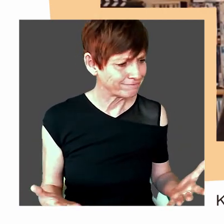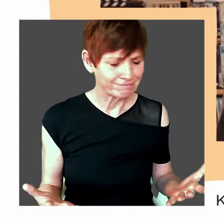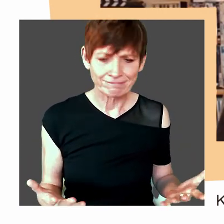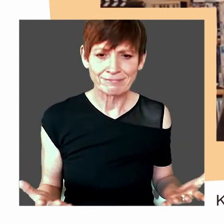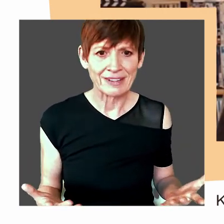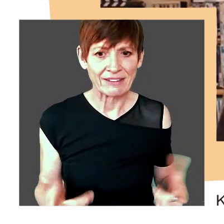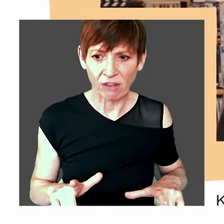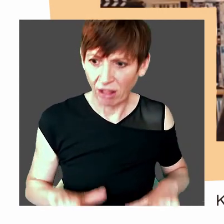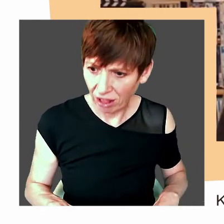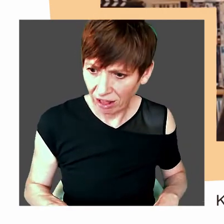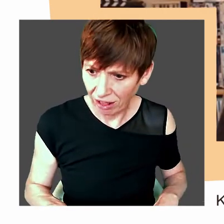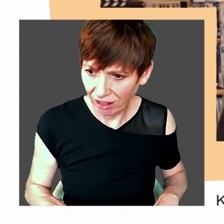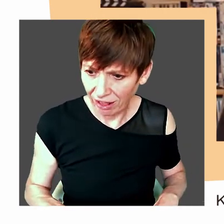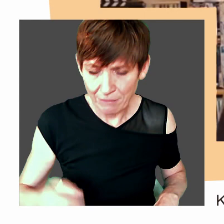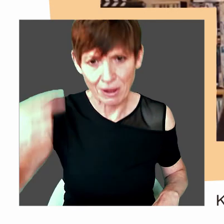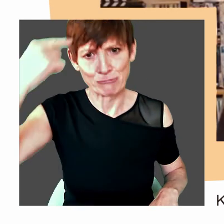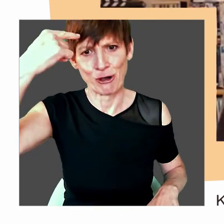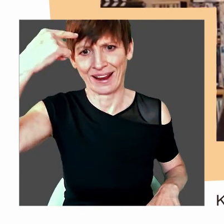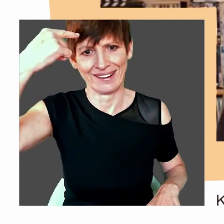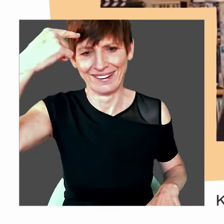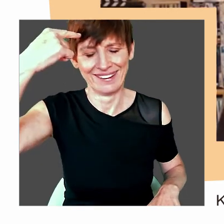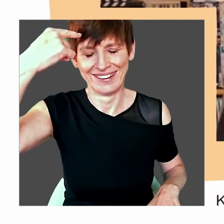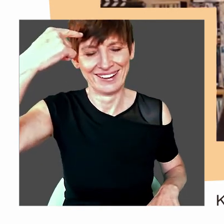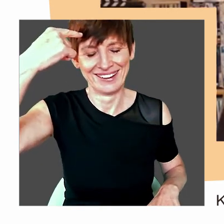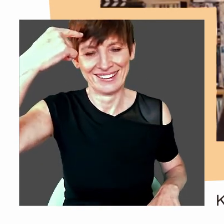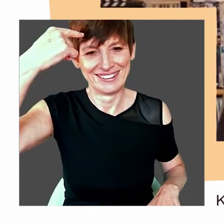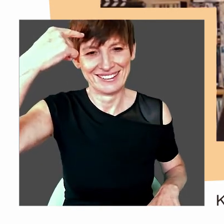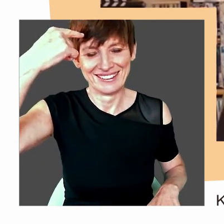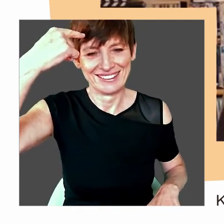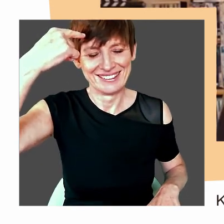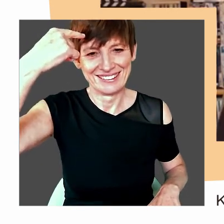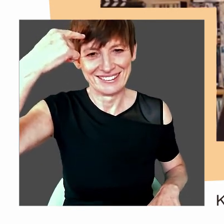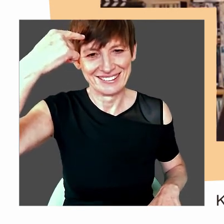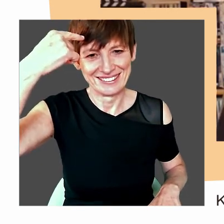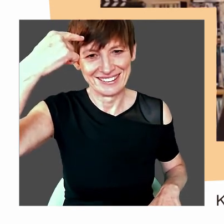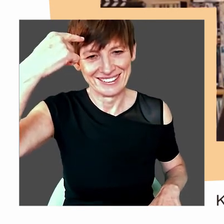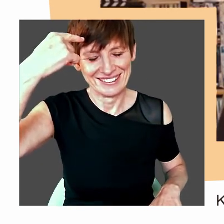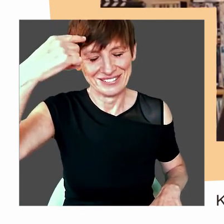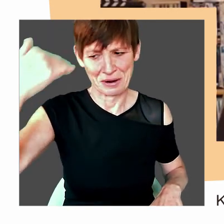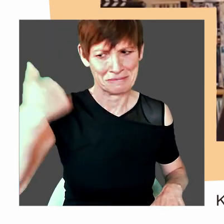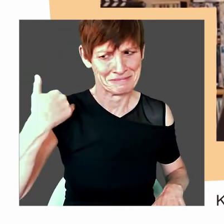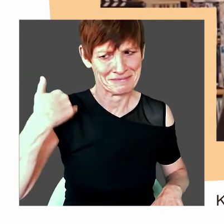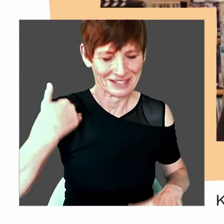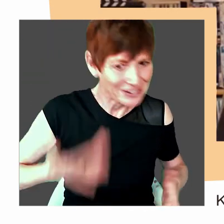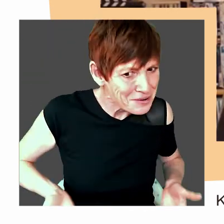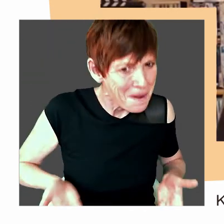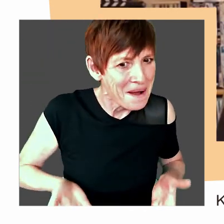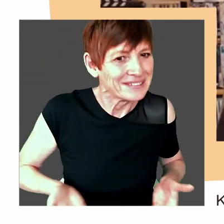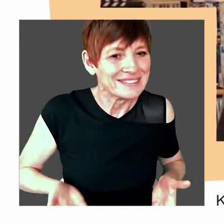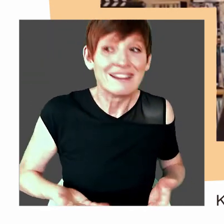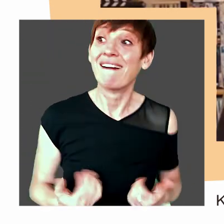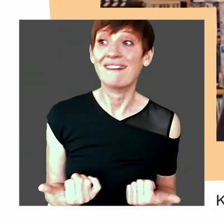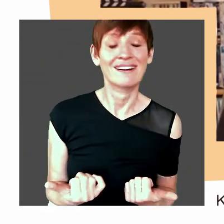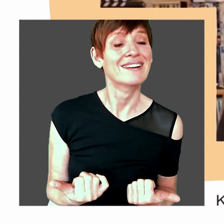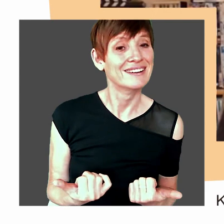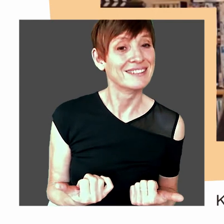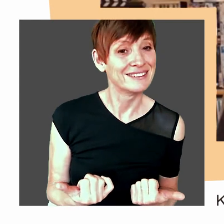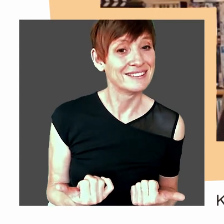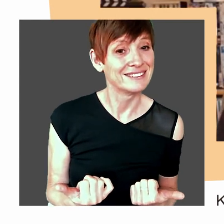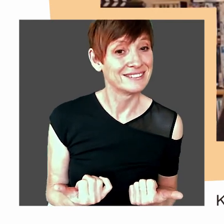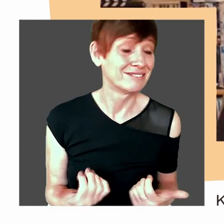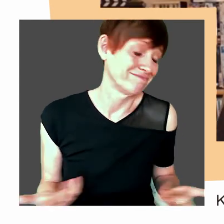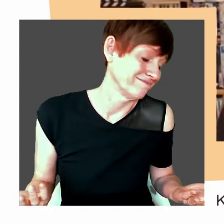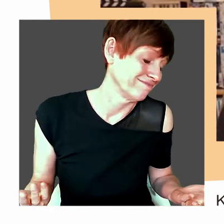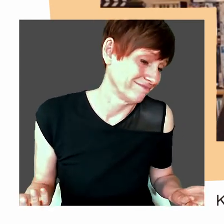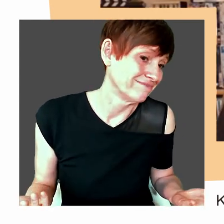brain, you know, just punch me. Yeah, do something. And this is the,